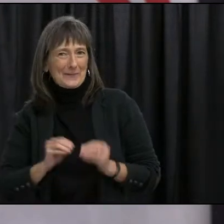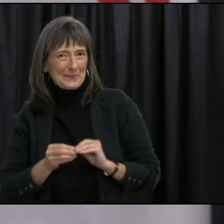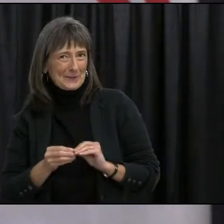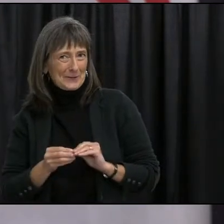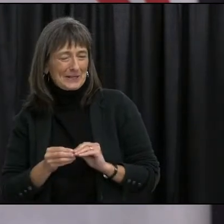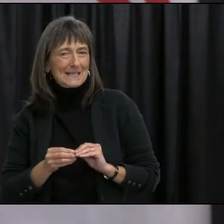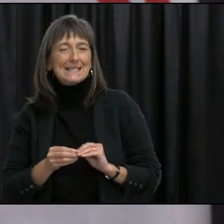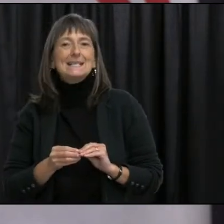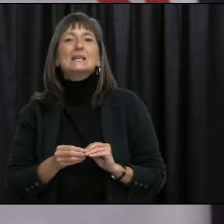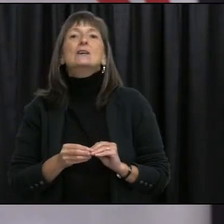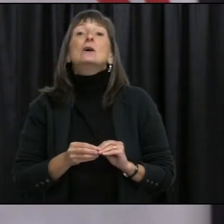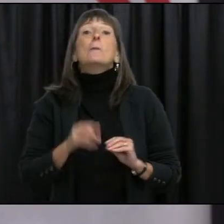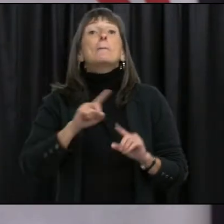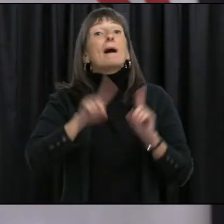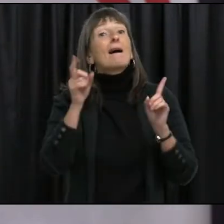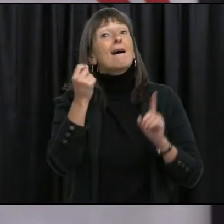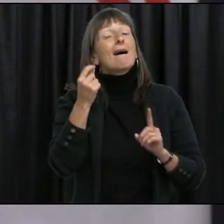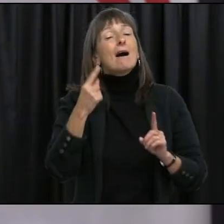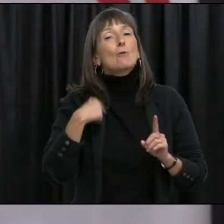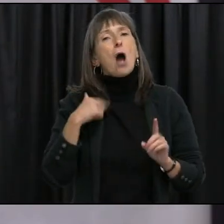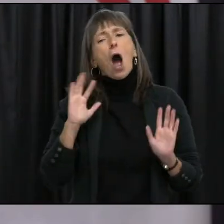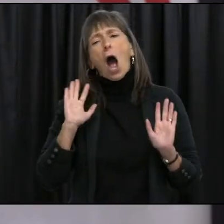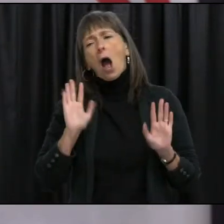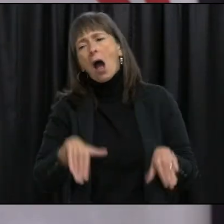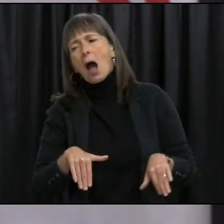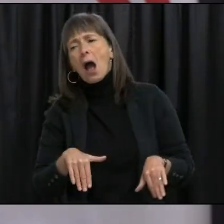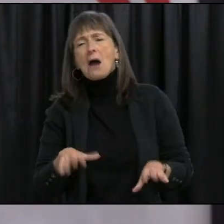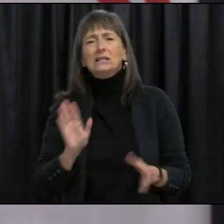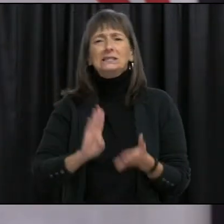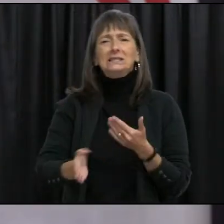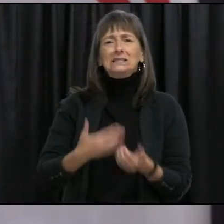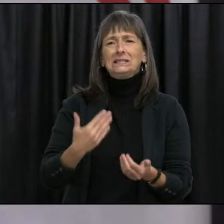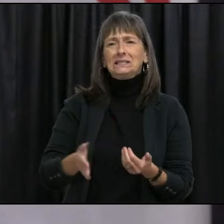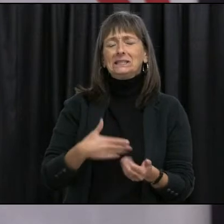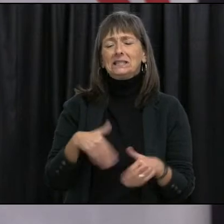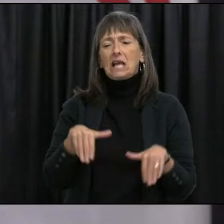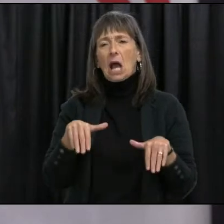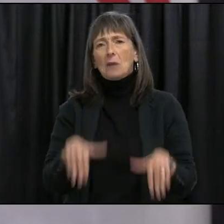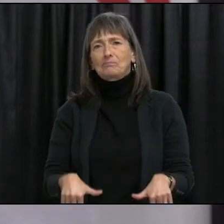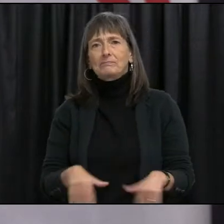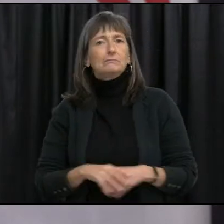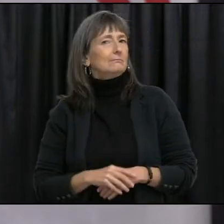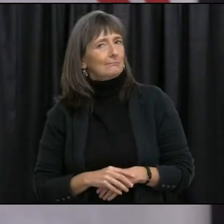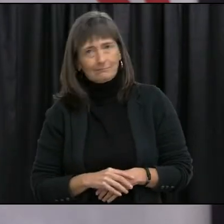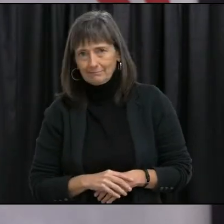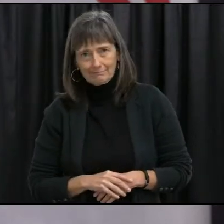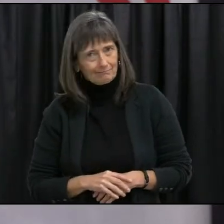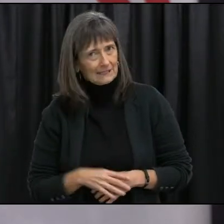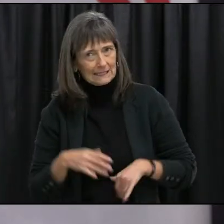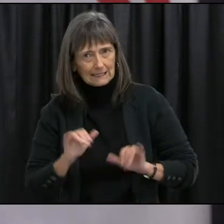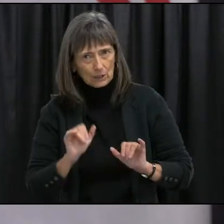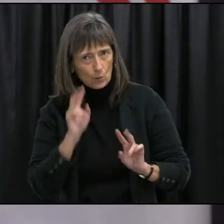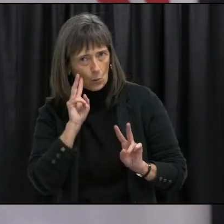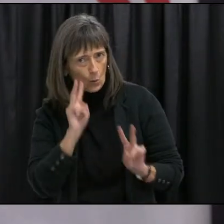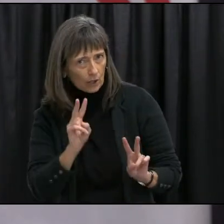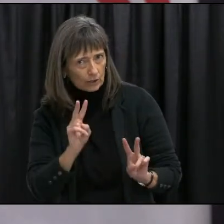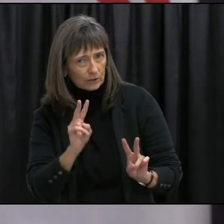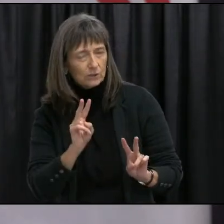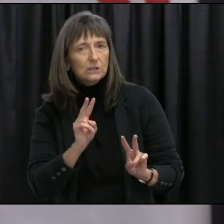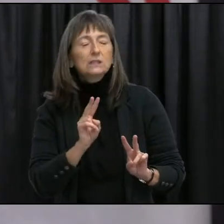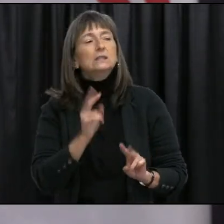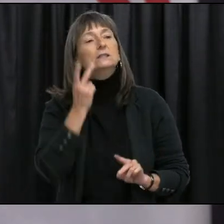can't let complacency set in. If you look around the rest of the country, there